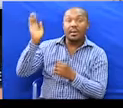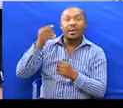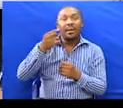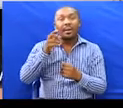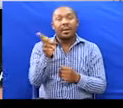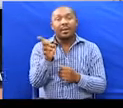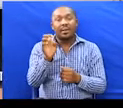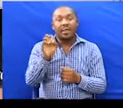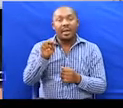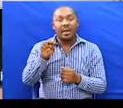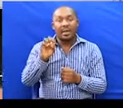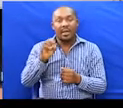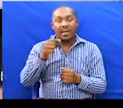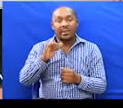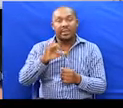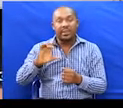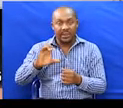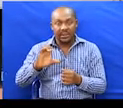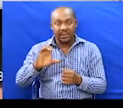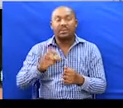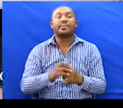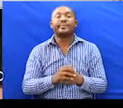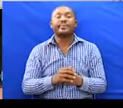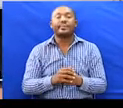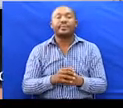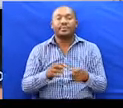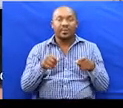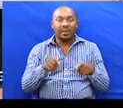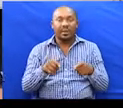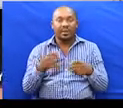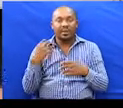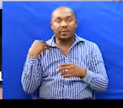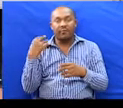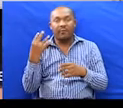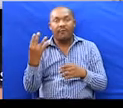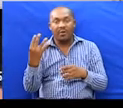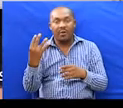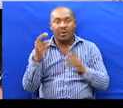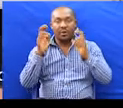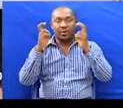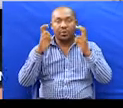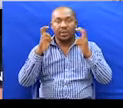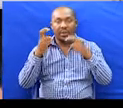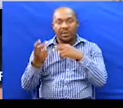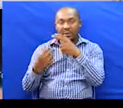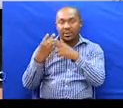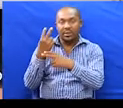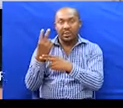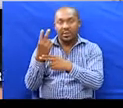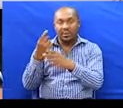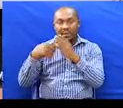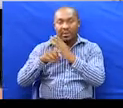genetics. And this is Form 4 topics, the second topic in our